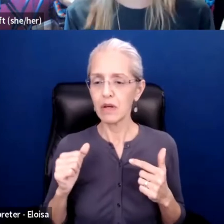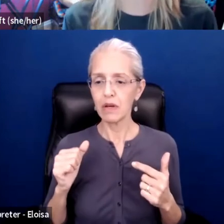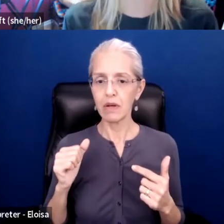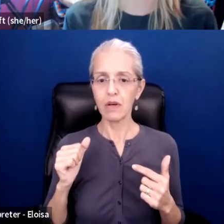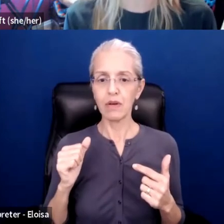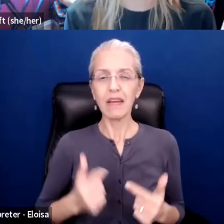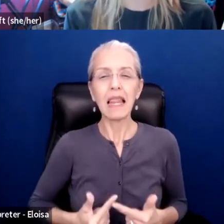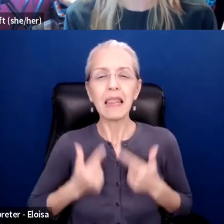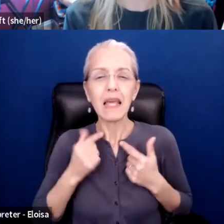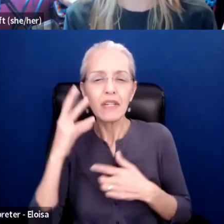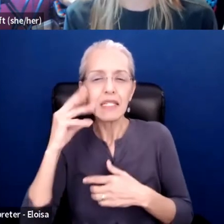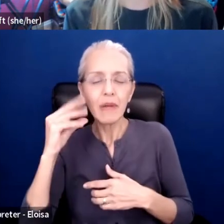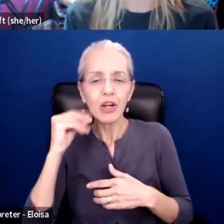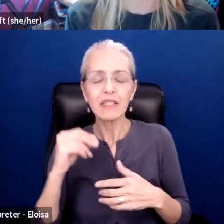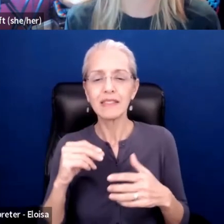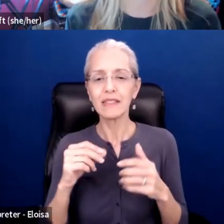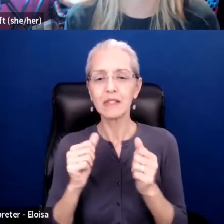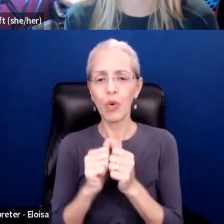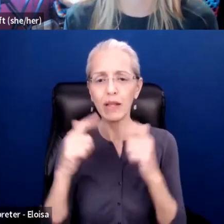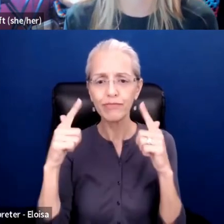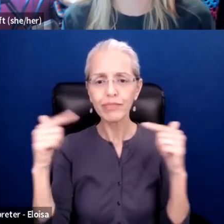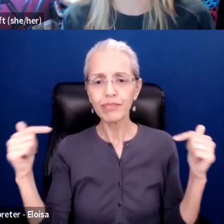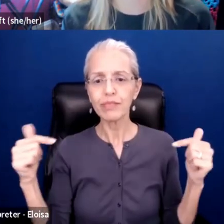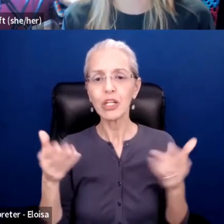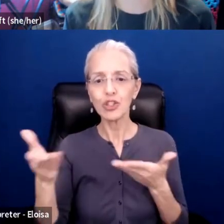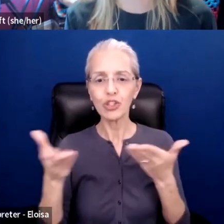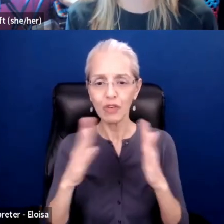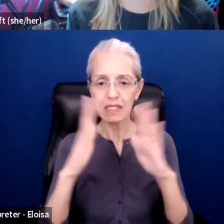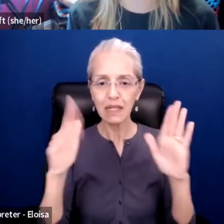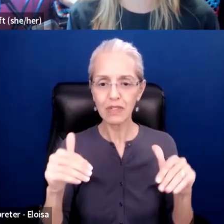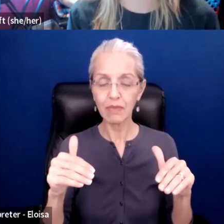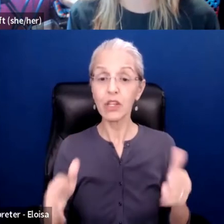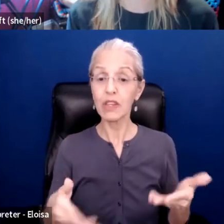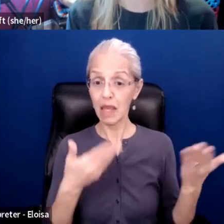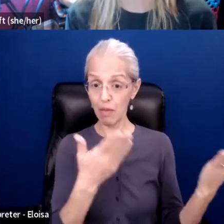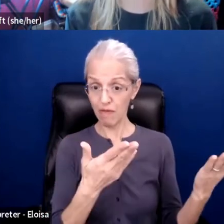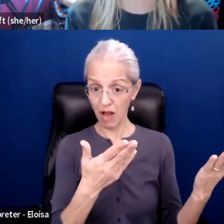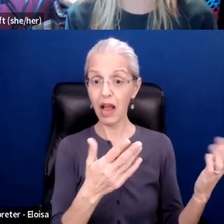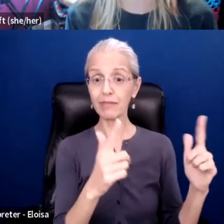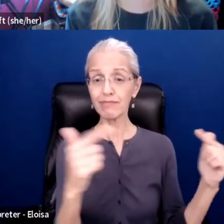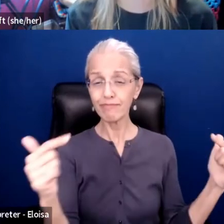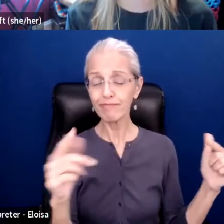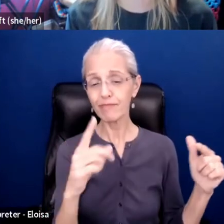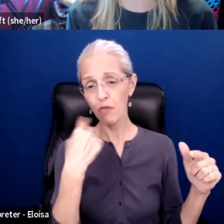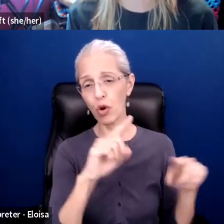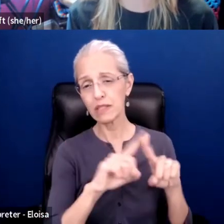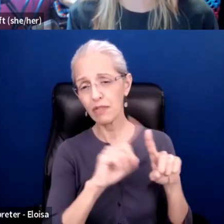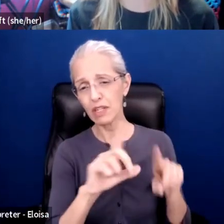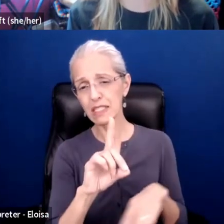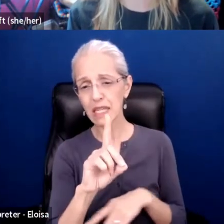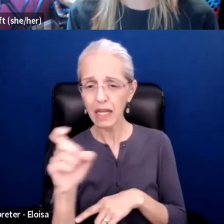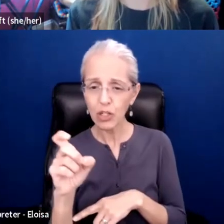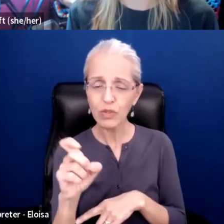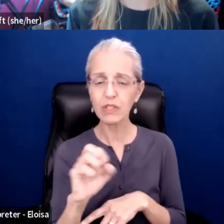or lived experience with a lot of different service systems that provide services for a lot of different diagnoses or disability identities.